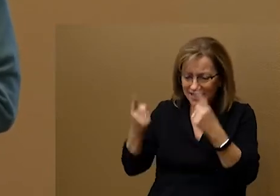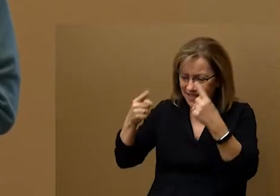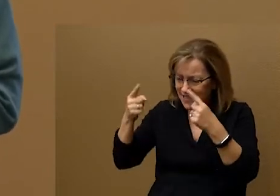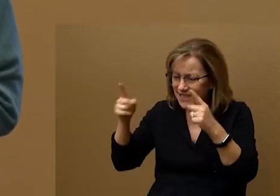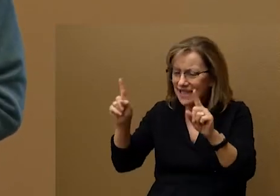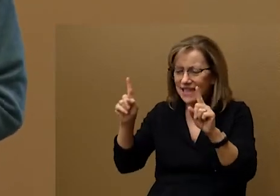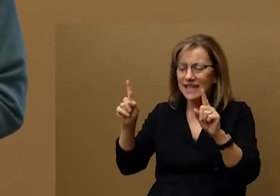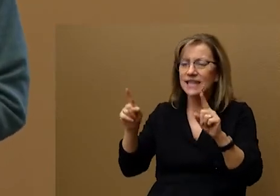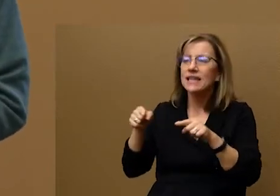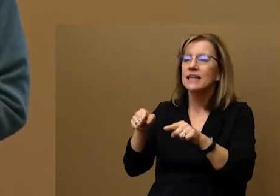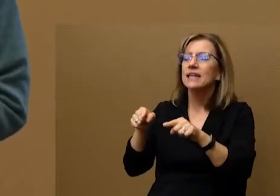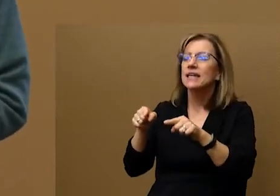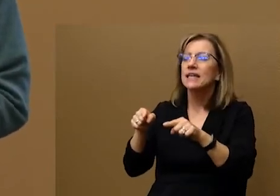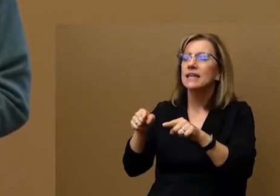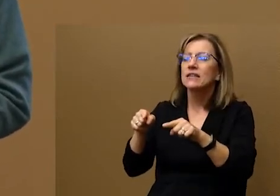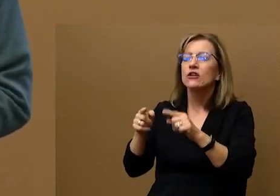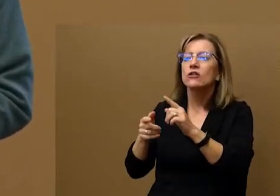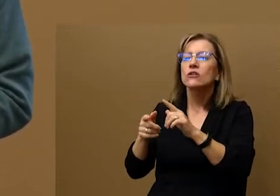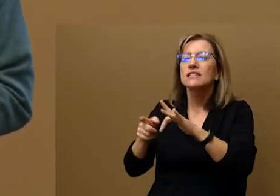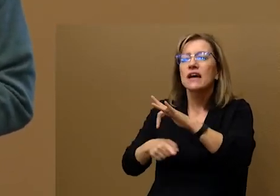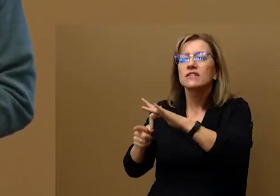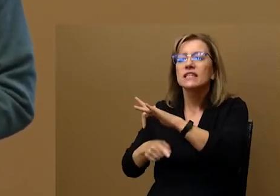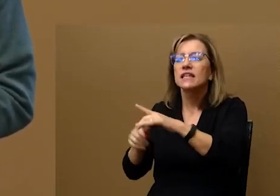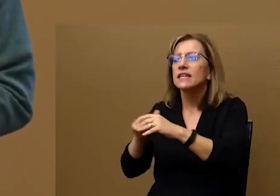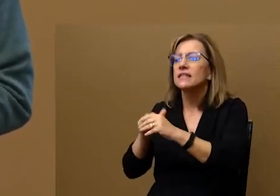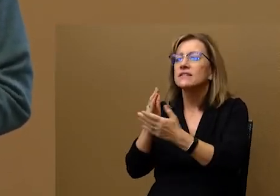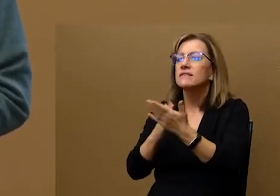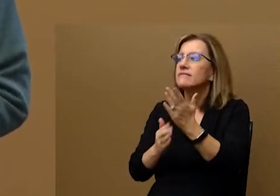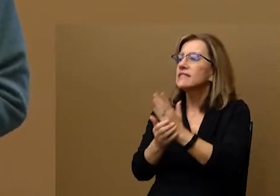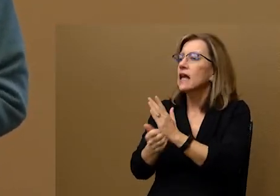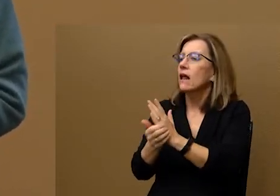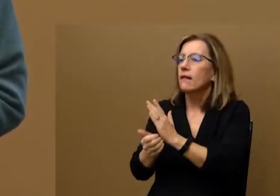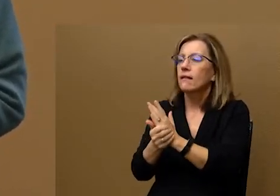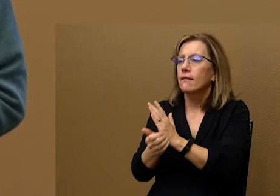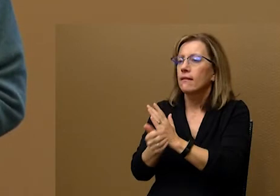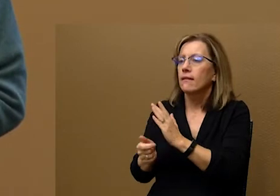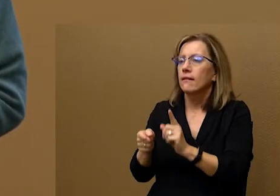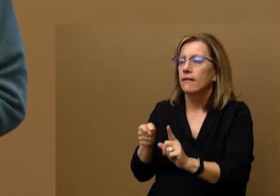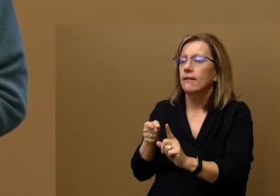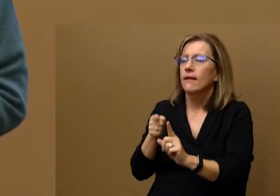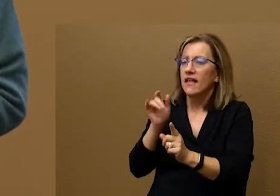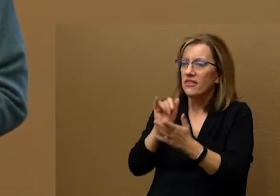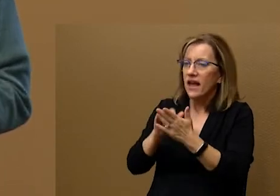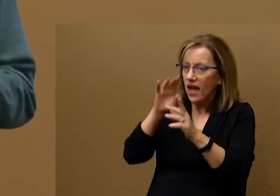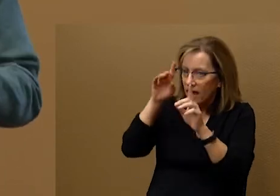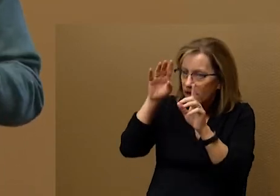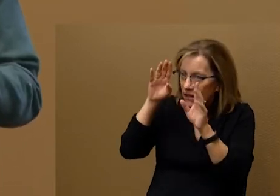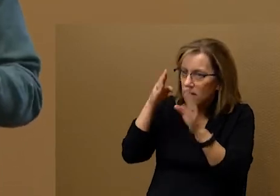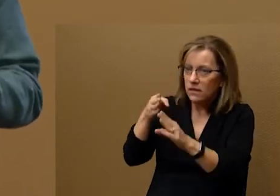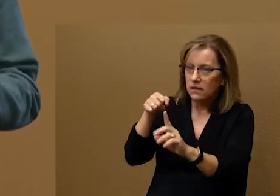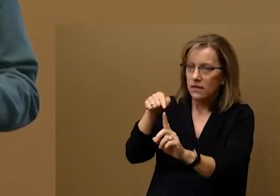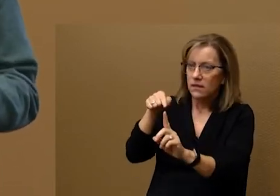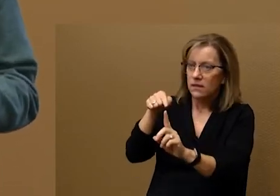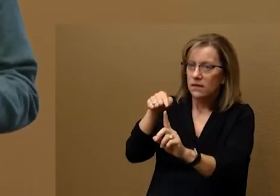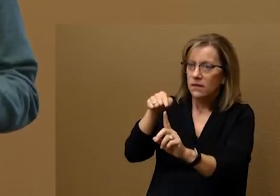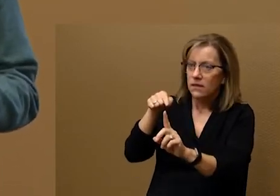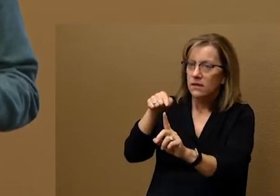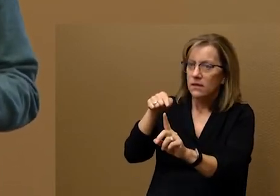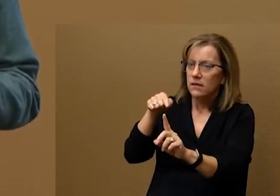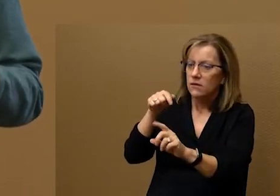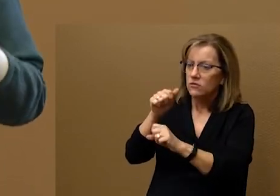lacking, can't succeed at something, they have skill deficits. That model, that